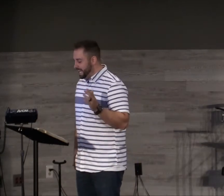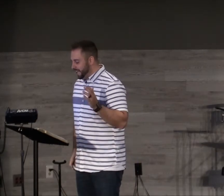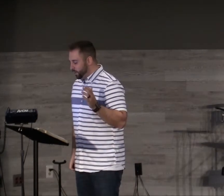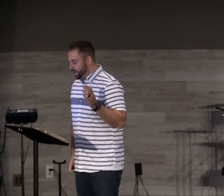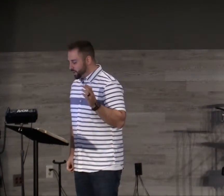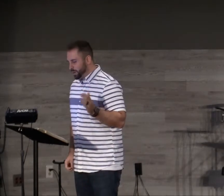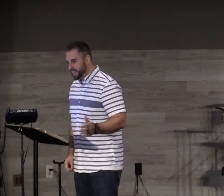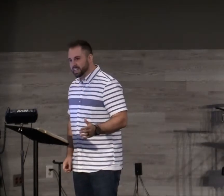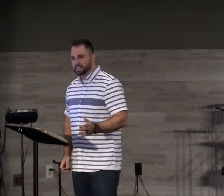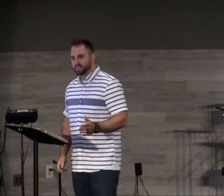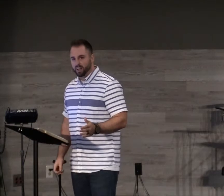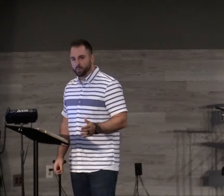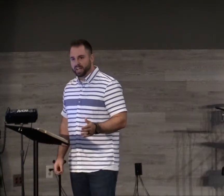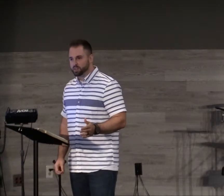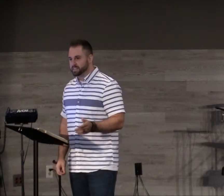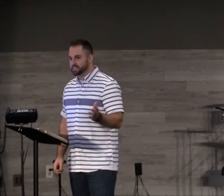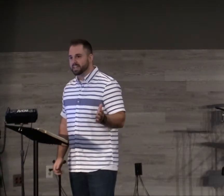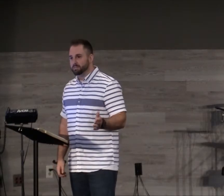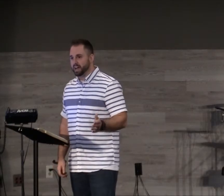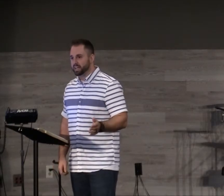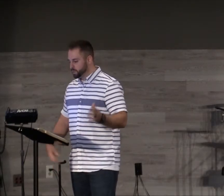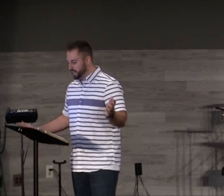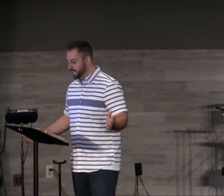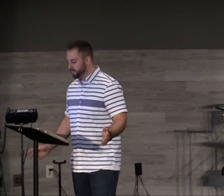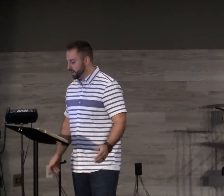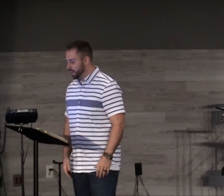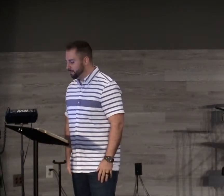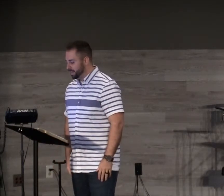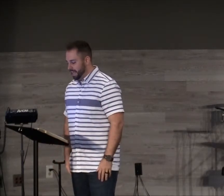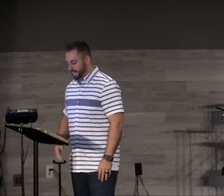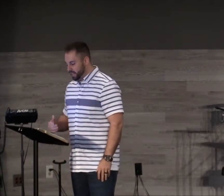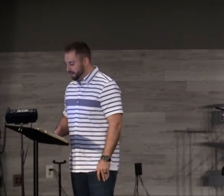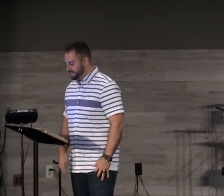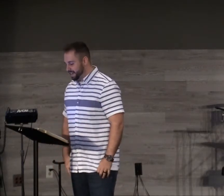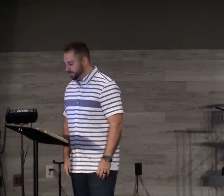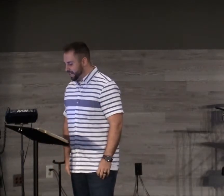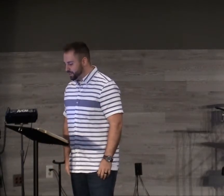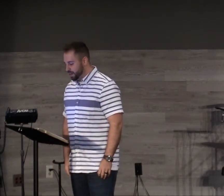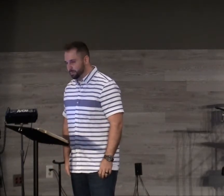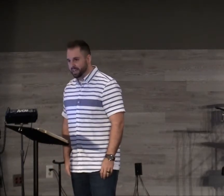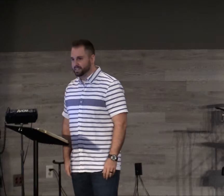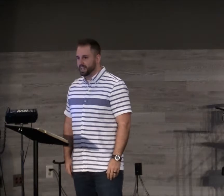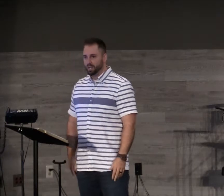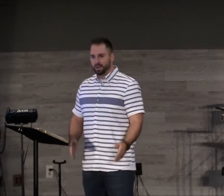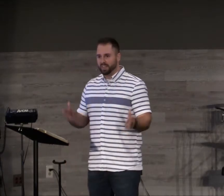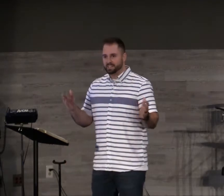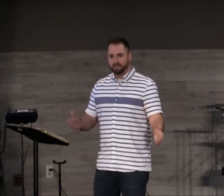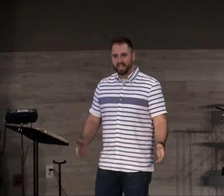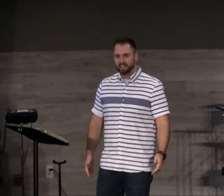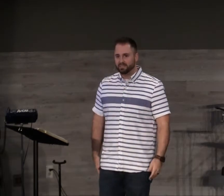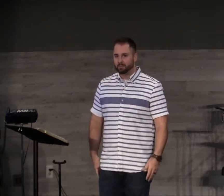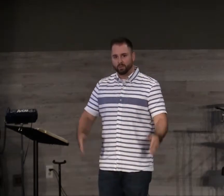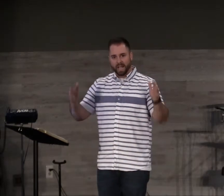he was relentless in following after Jesus. It didn't matter. He was willing to give it all up. And I look at myself and I chuckle because, you know, when I think